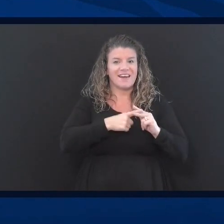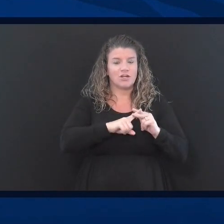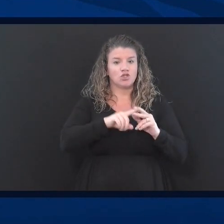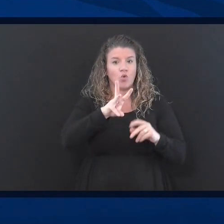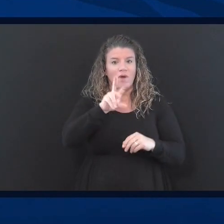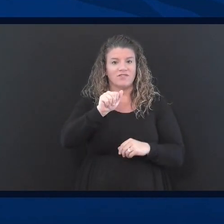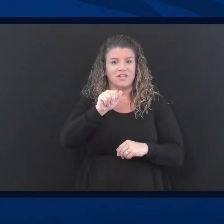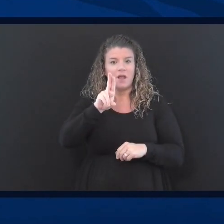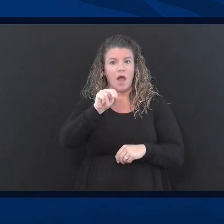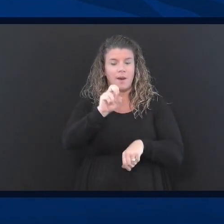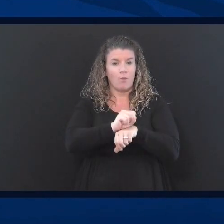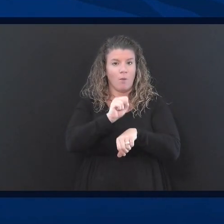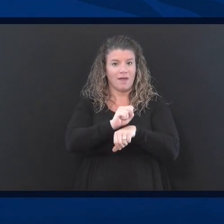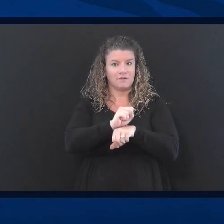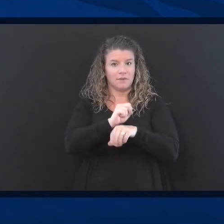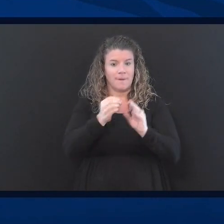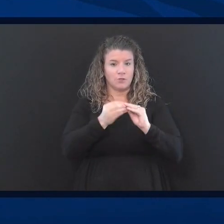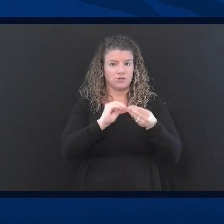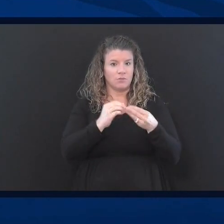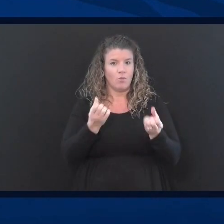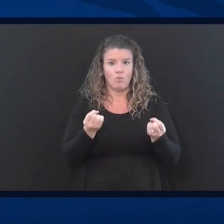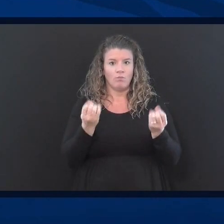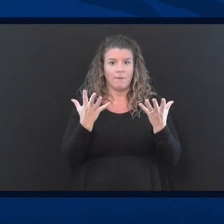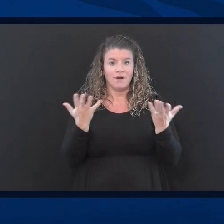unemployment claims?